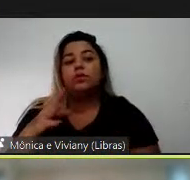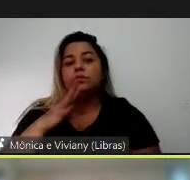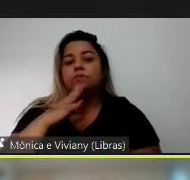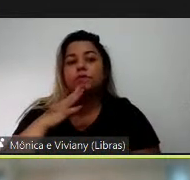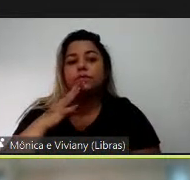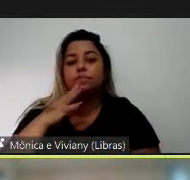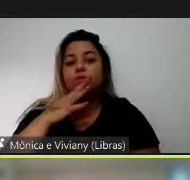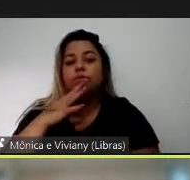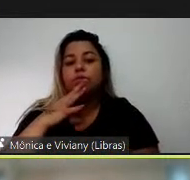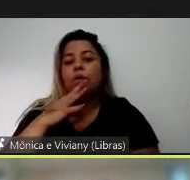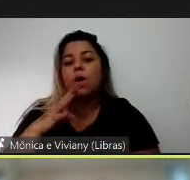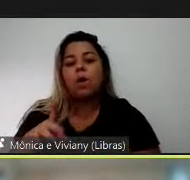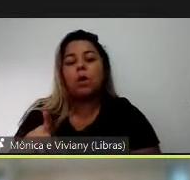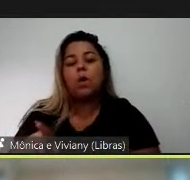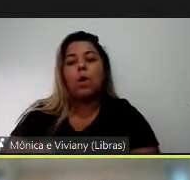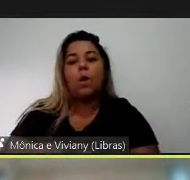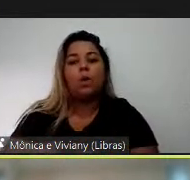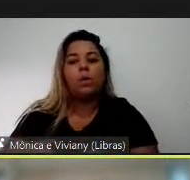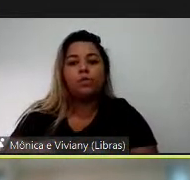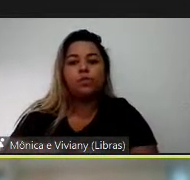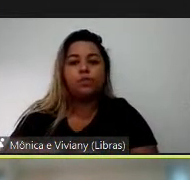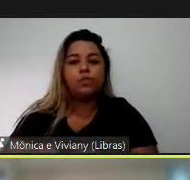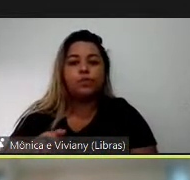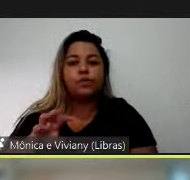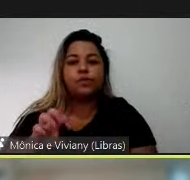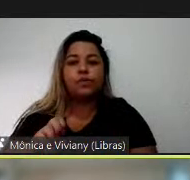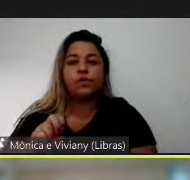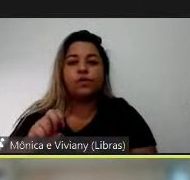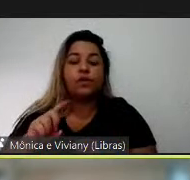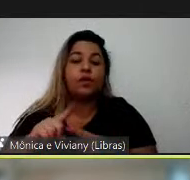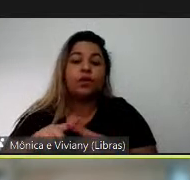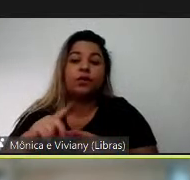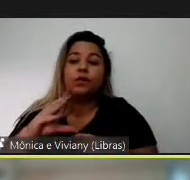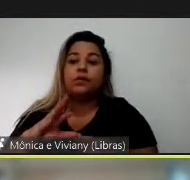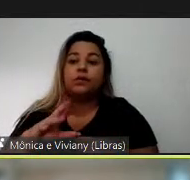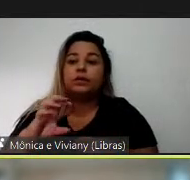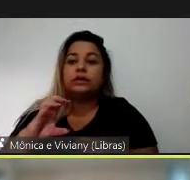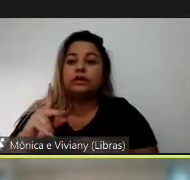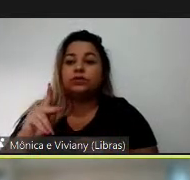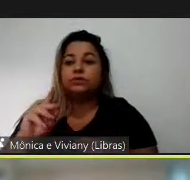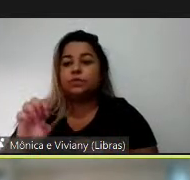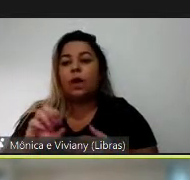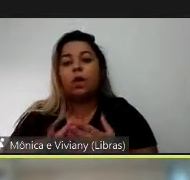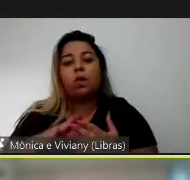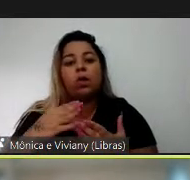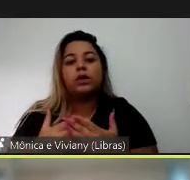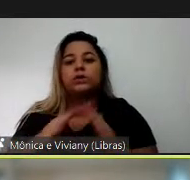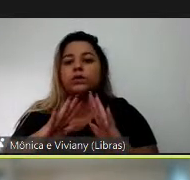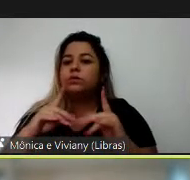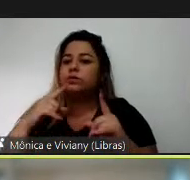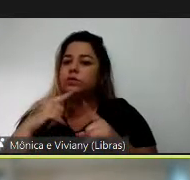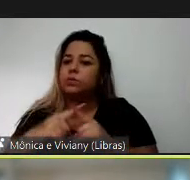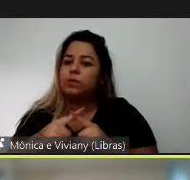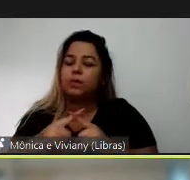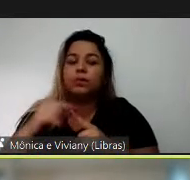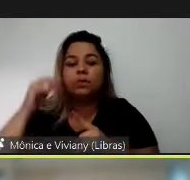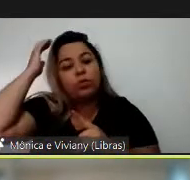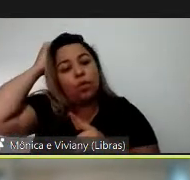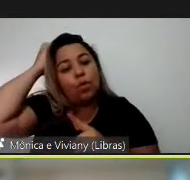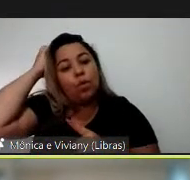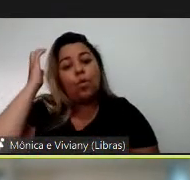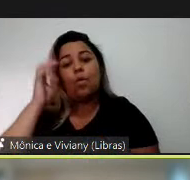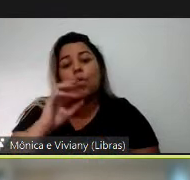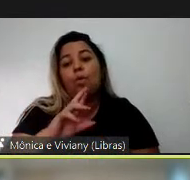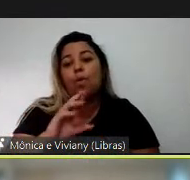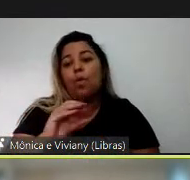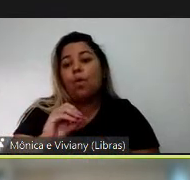security, to know the equipment of the territory, schools, religious institutions. So